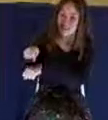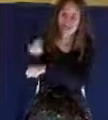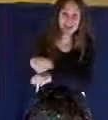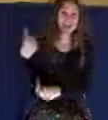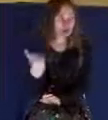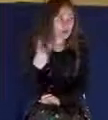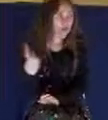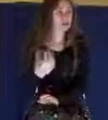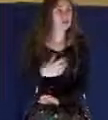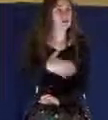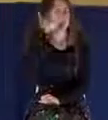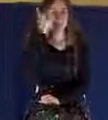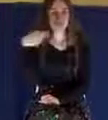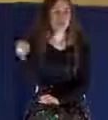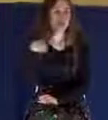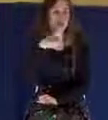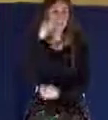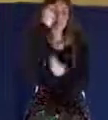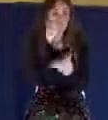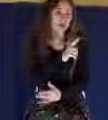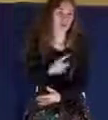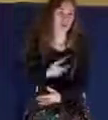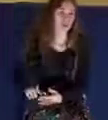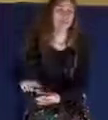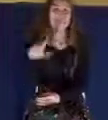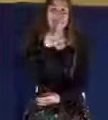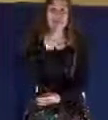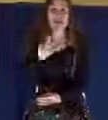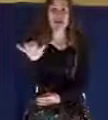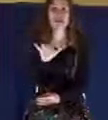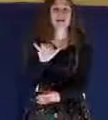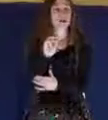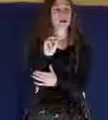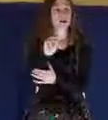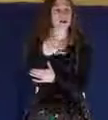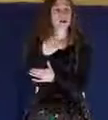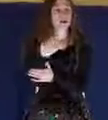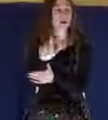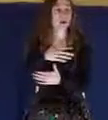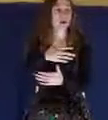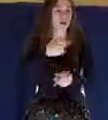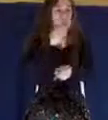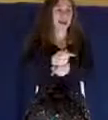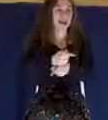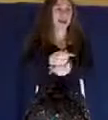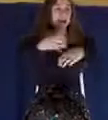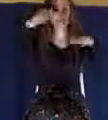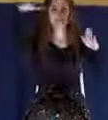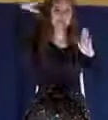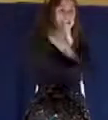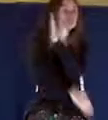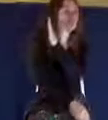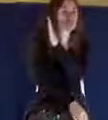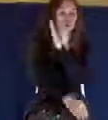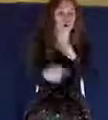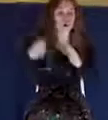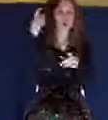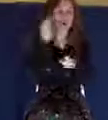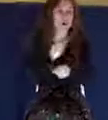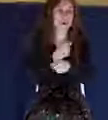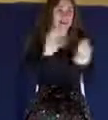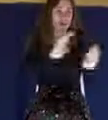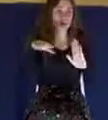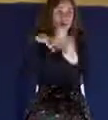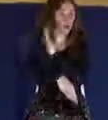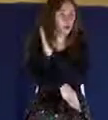Lord. This was a period of moral decline. The people are engaged in idolatry. In fact, some of the most shocking stories in